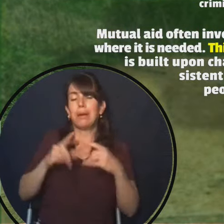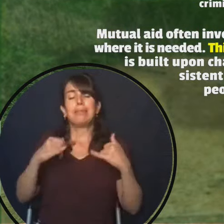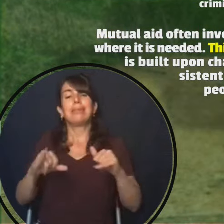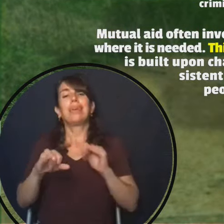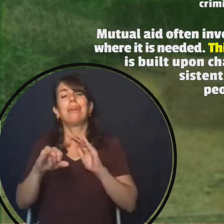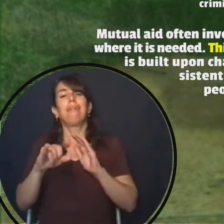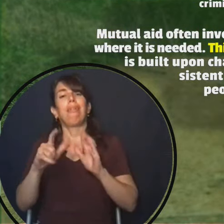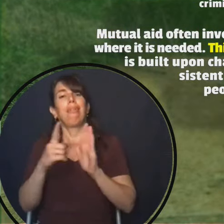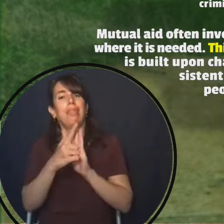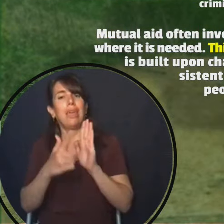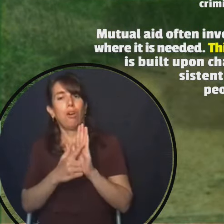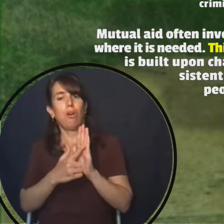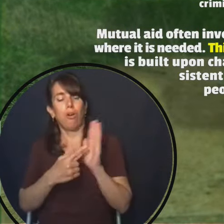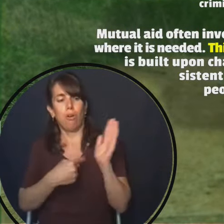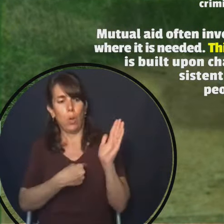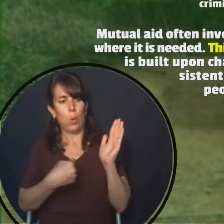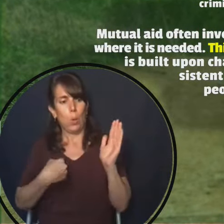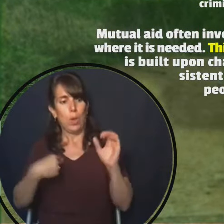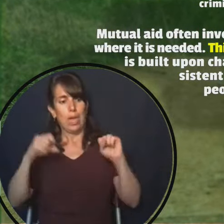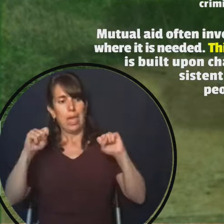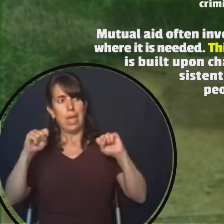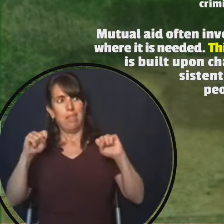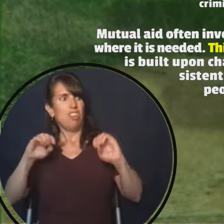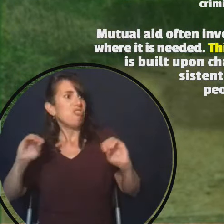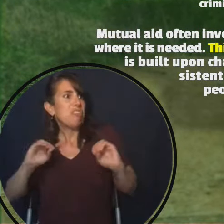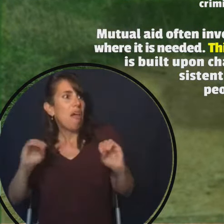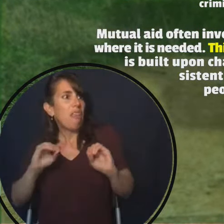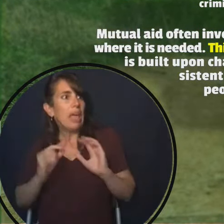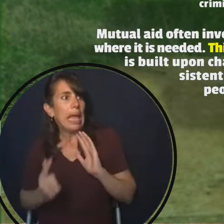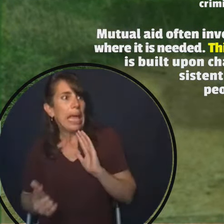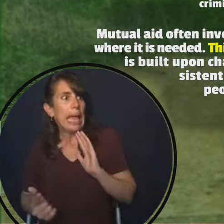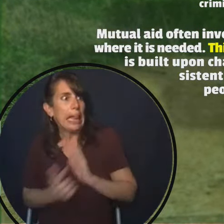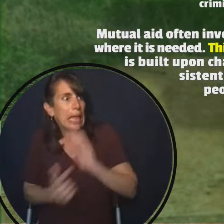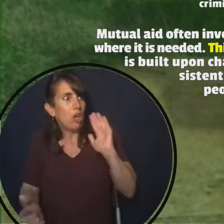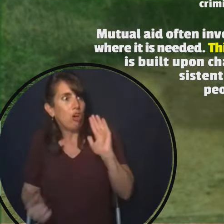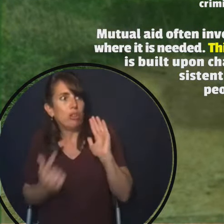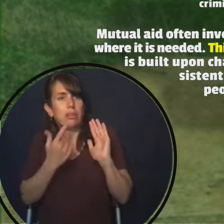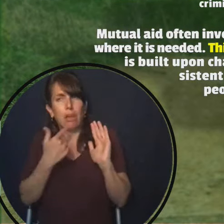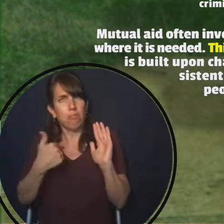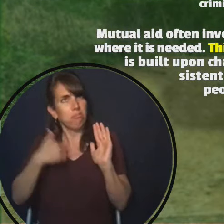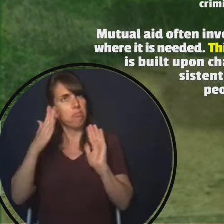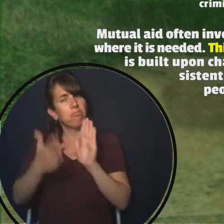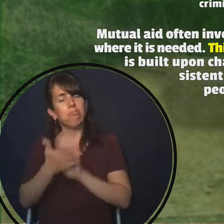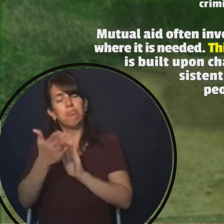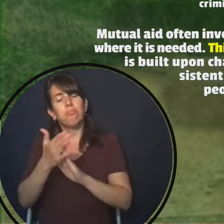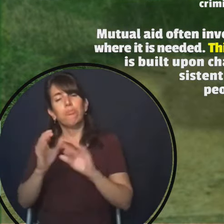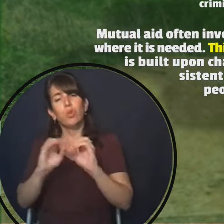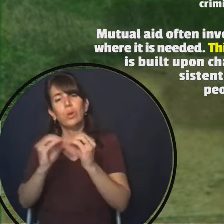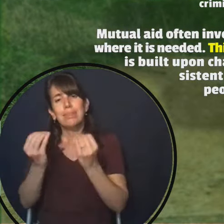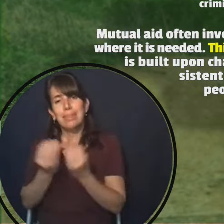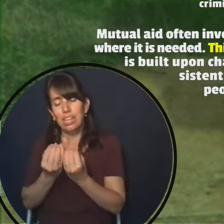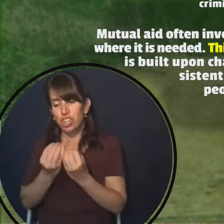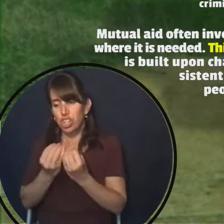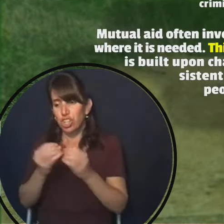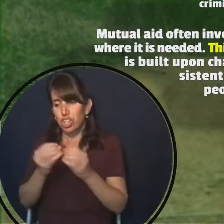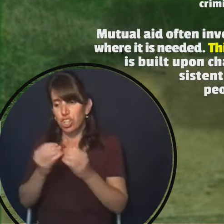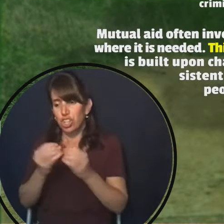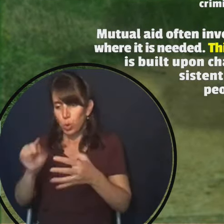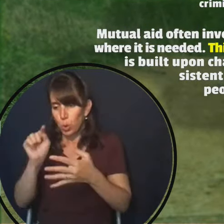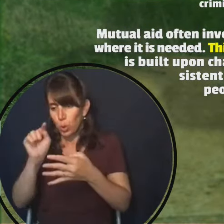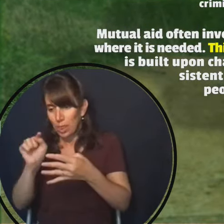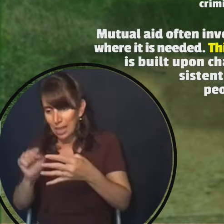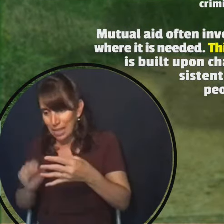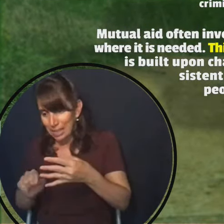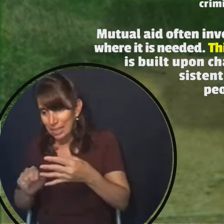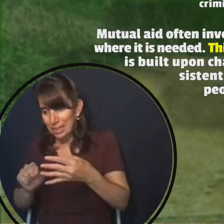clear, we can do this, right? There is nothing illegal about saying that you're going to run an organization that does a thing and then do that thing